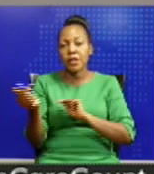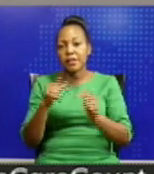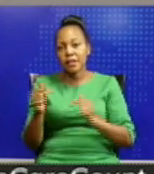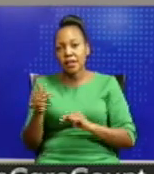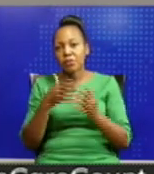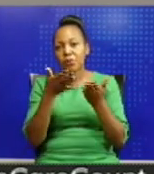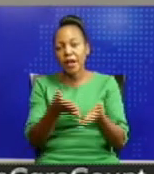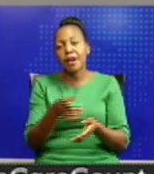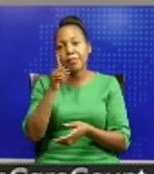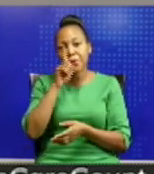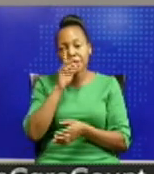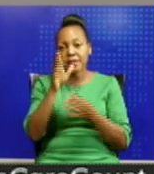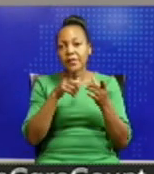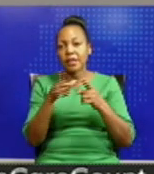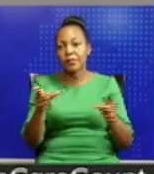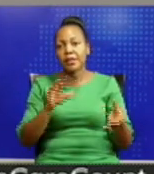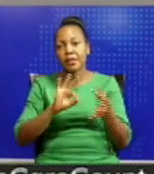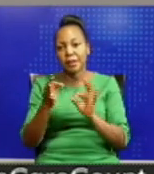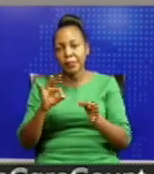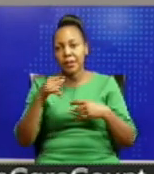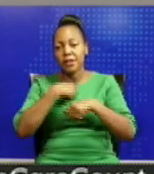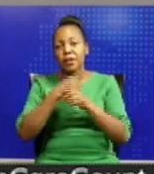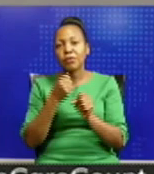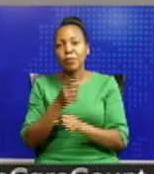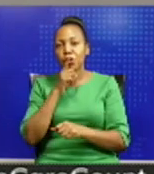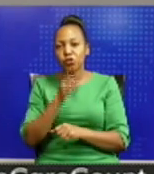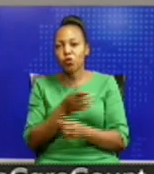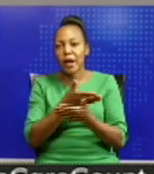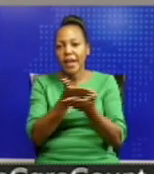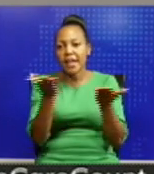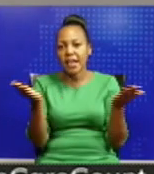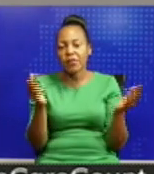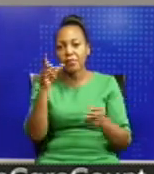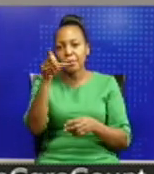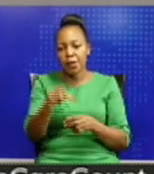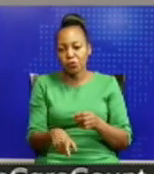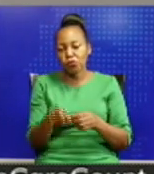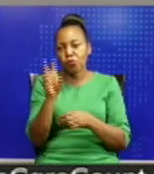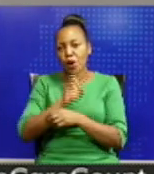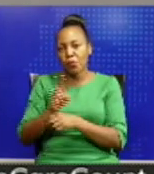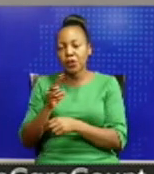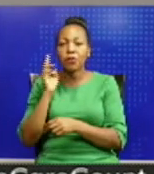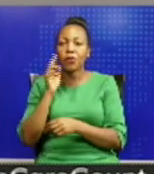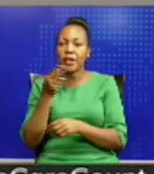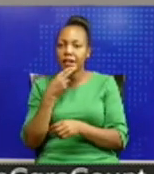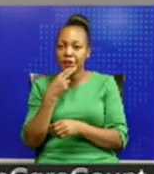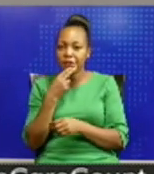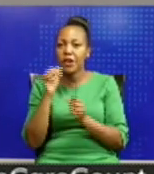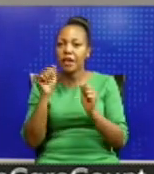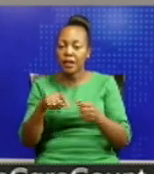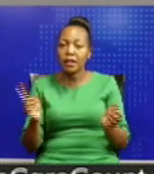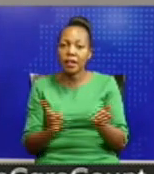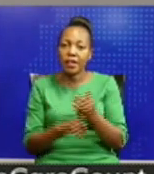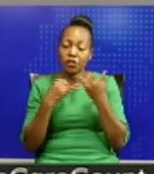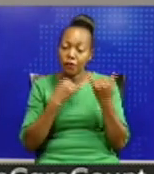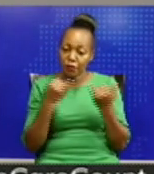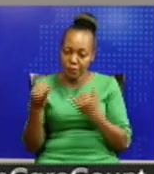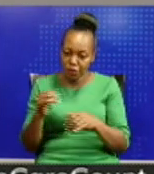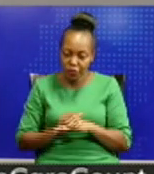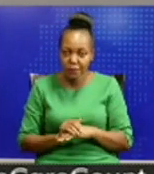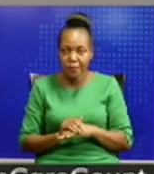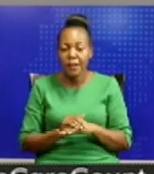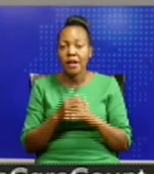have Maureen Nambalirwa on sign language to ensure that any of our PWDs that are watching this show are not left out. So let's continue